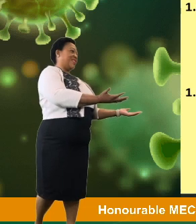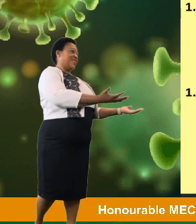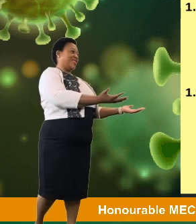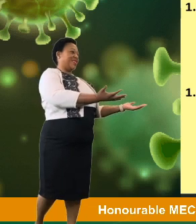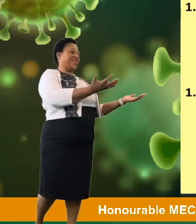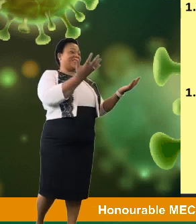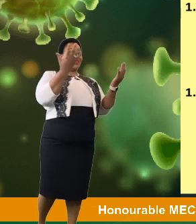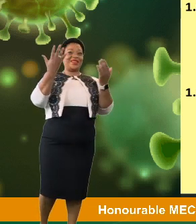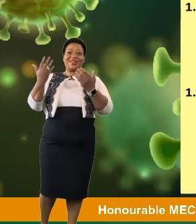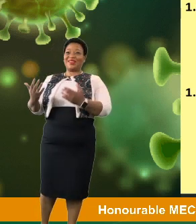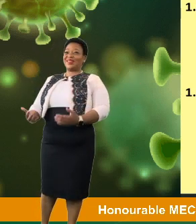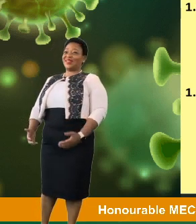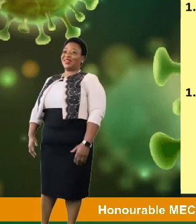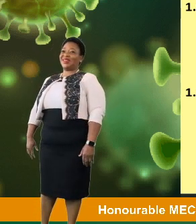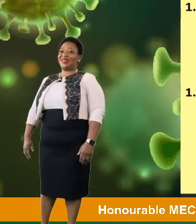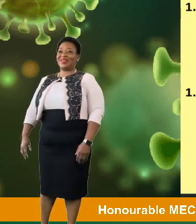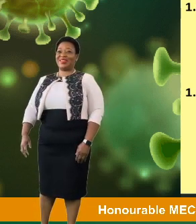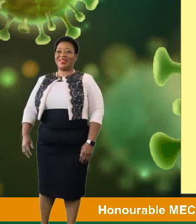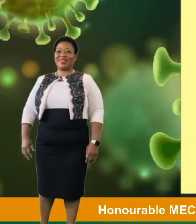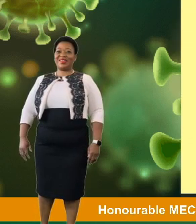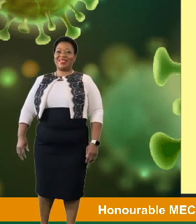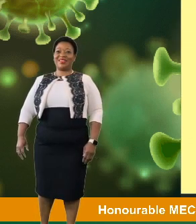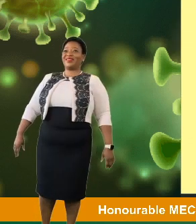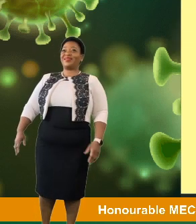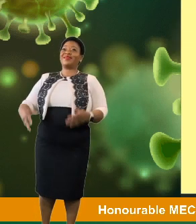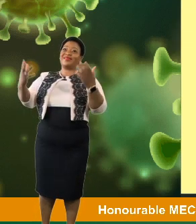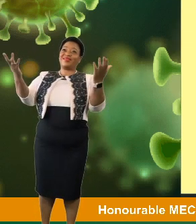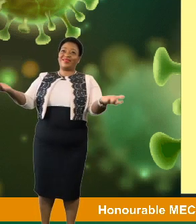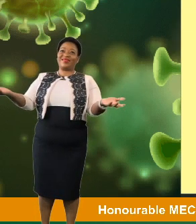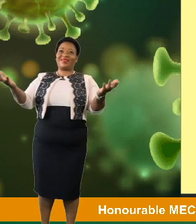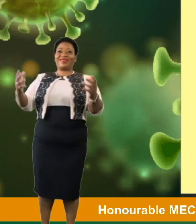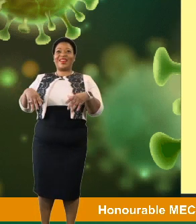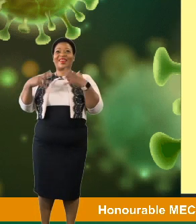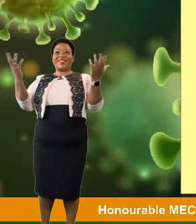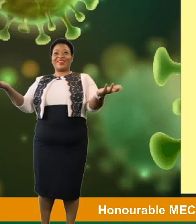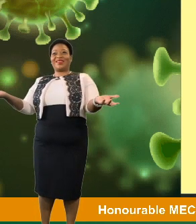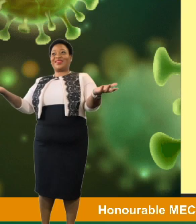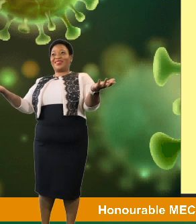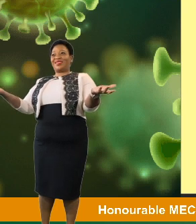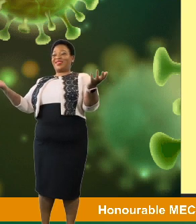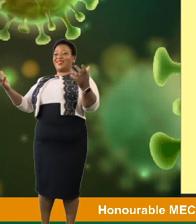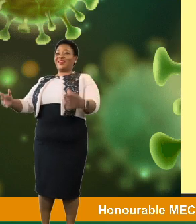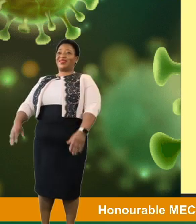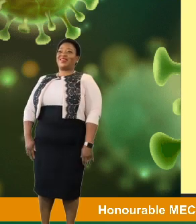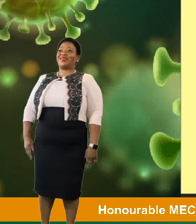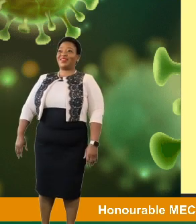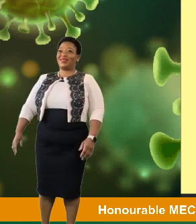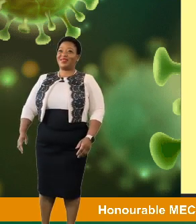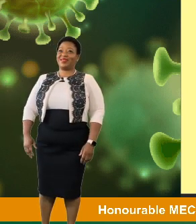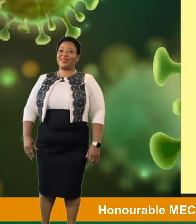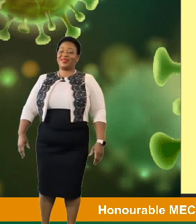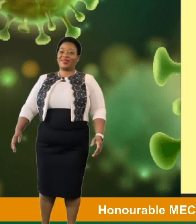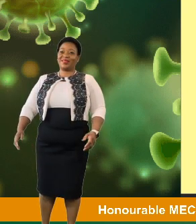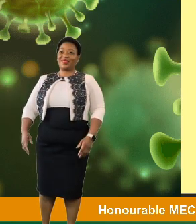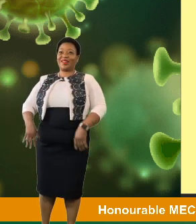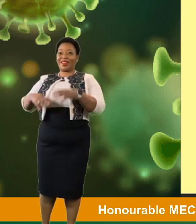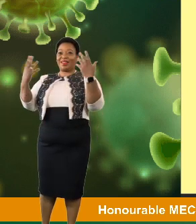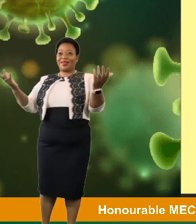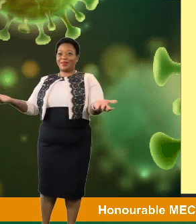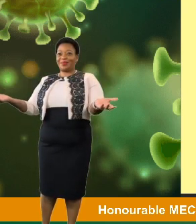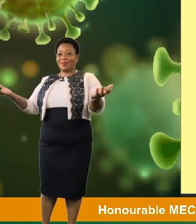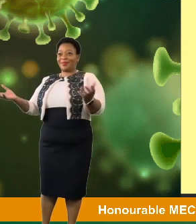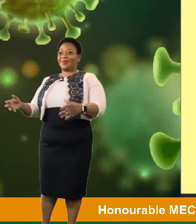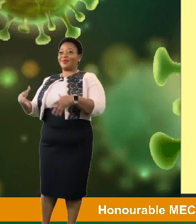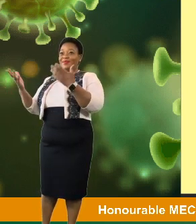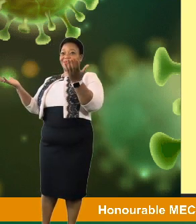have to get a lot of work done in a very short space of time. What we've identified so far, and